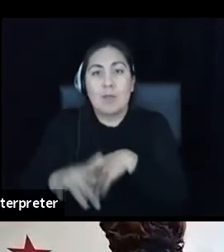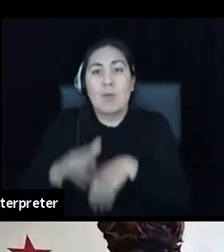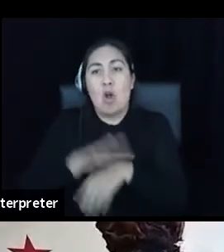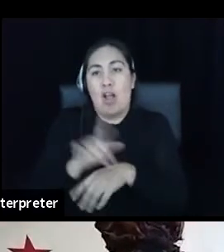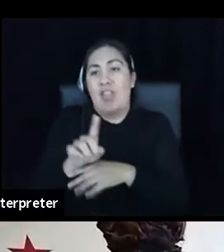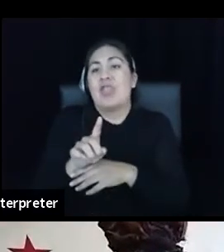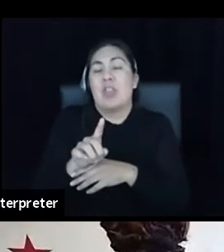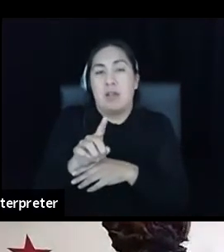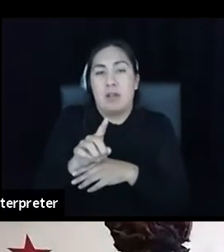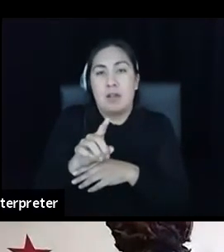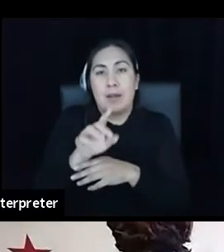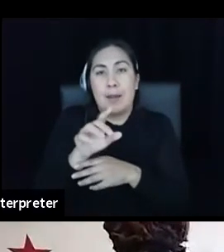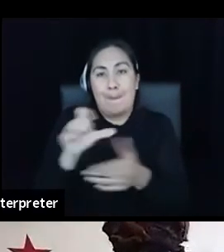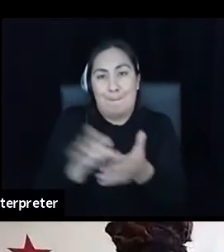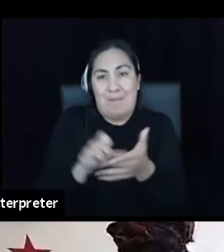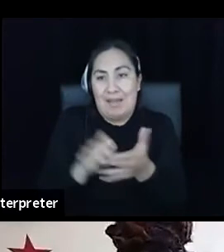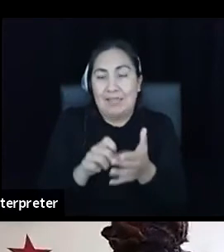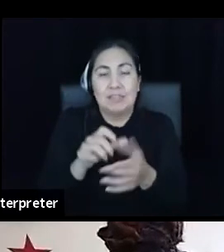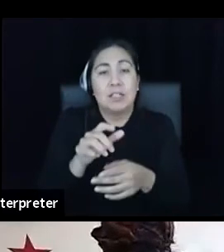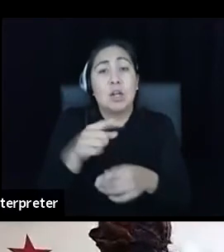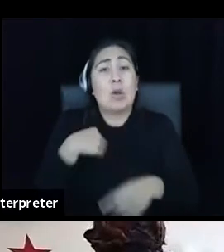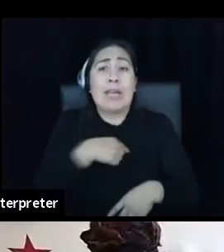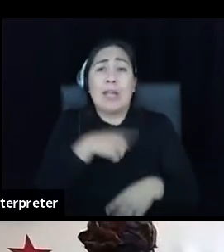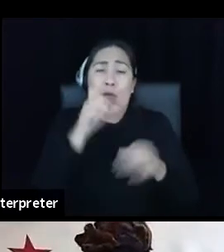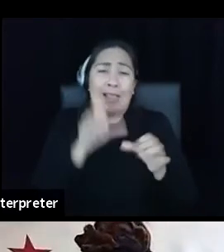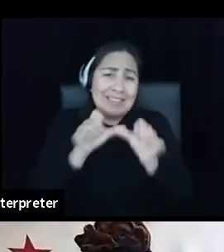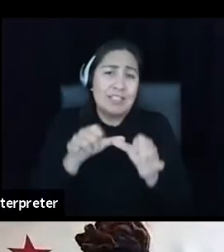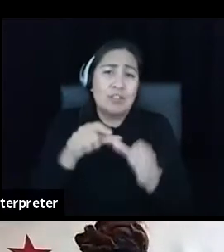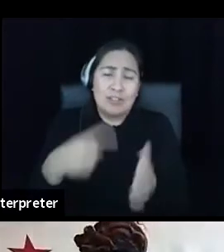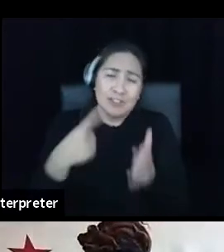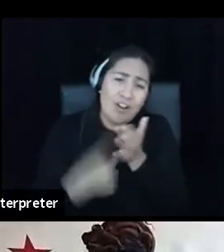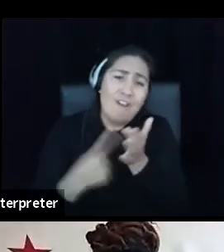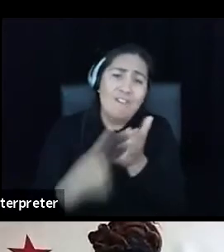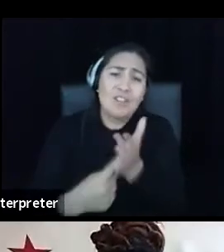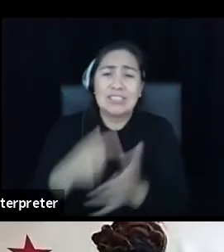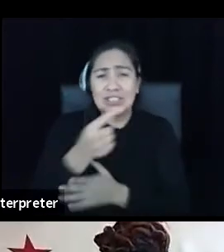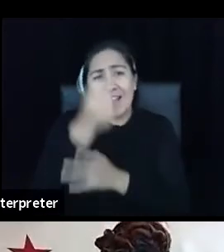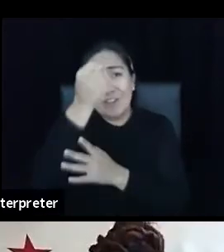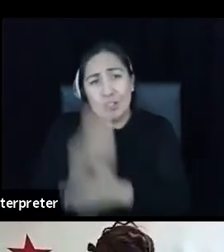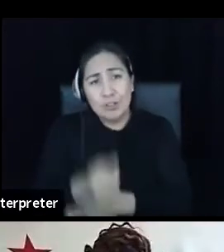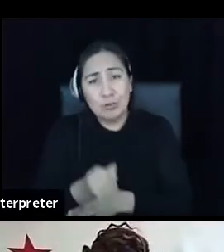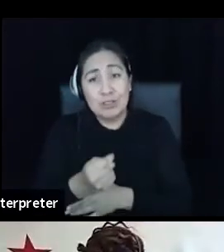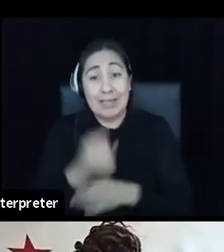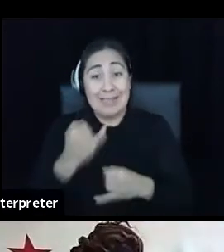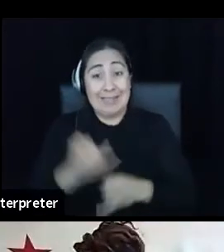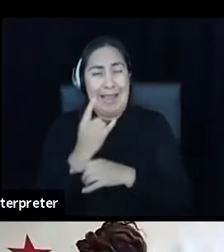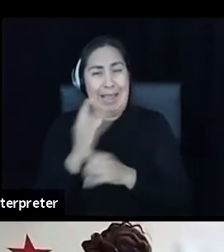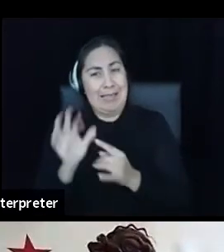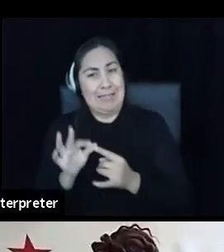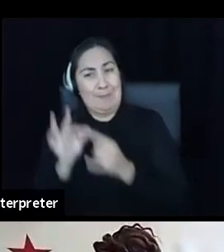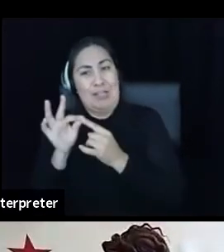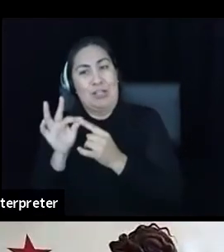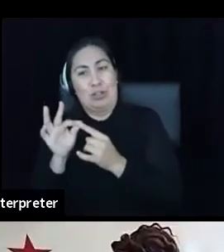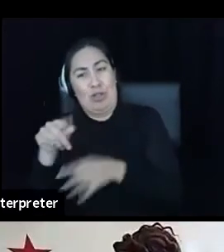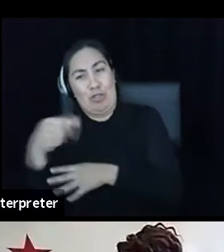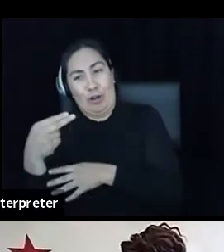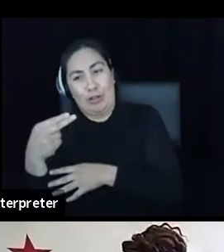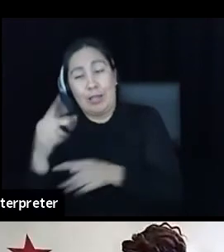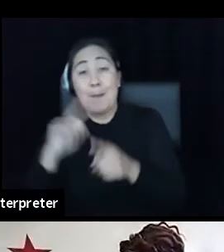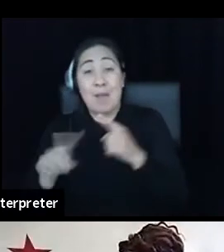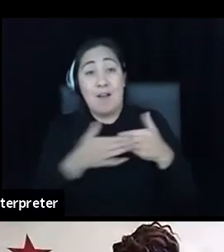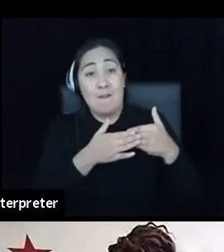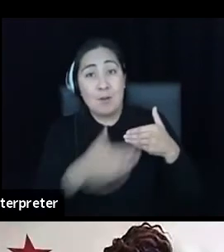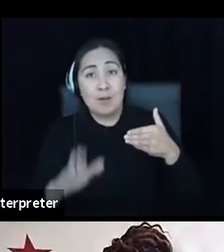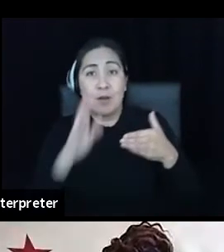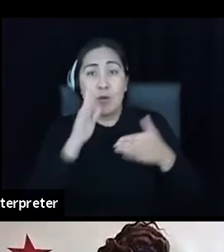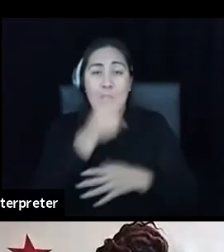the conversations in this time of crisis every Tuesday. So today was an exception, a Thursday, but from now on, every Tuesday at 2 p.m.